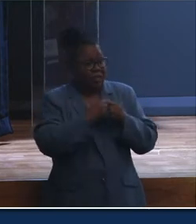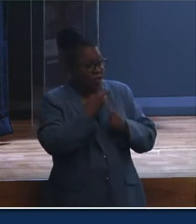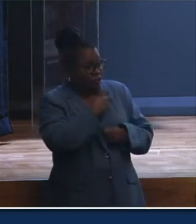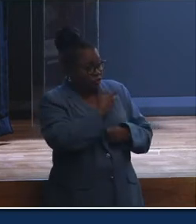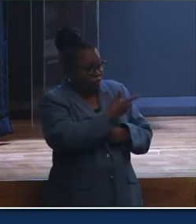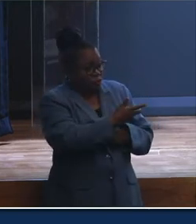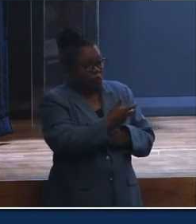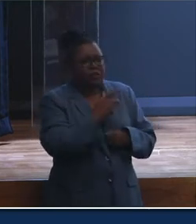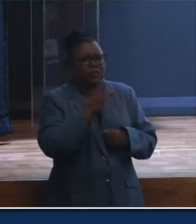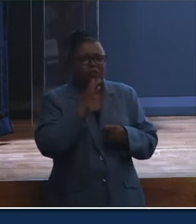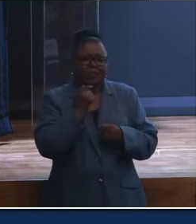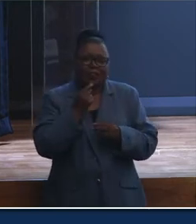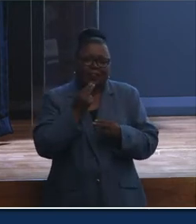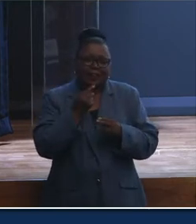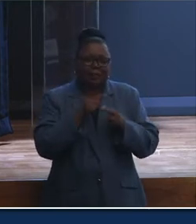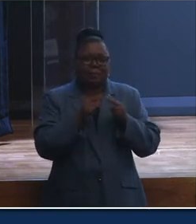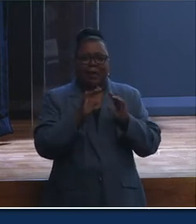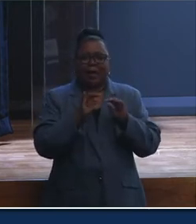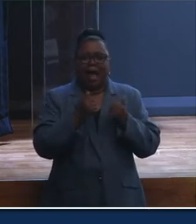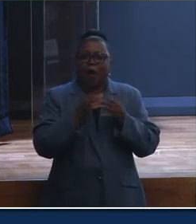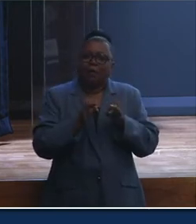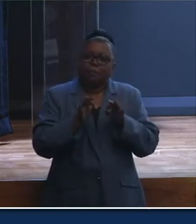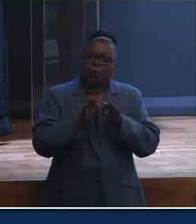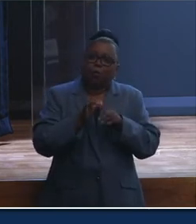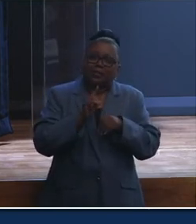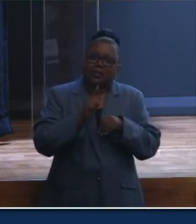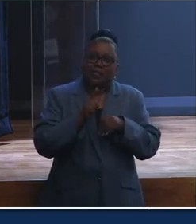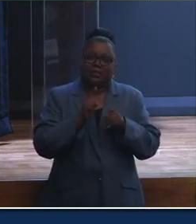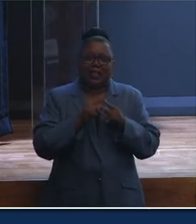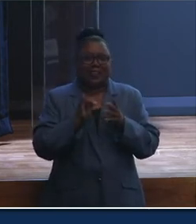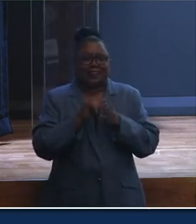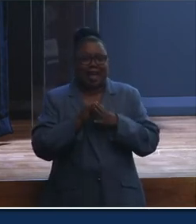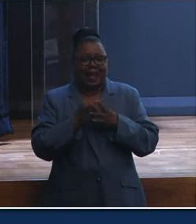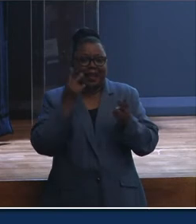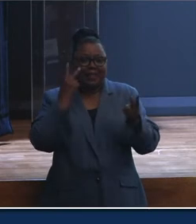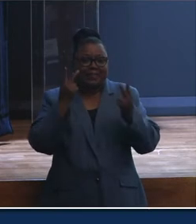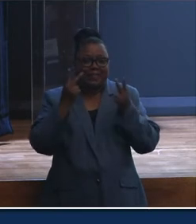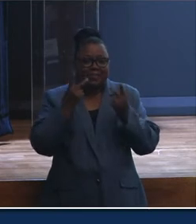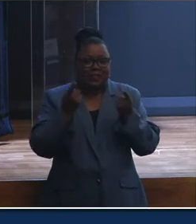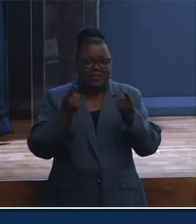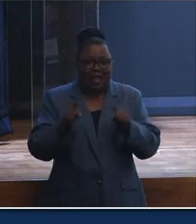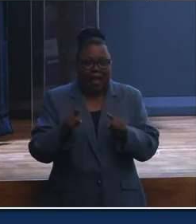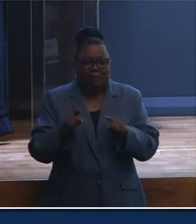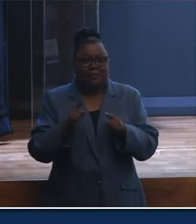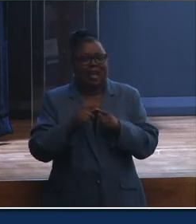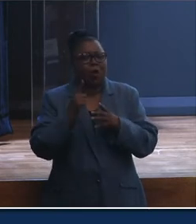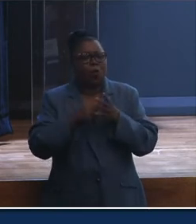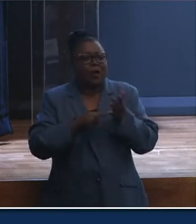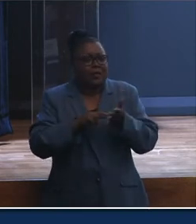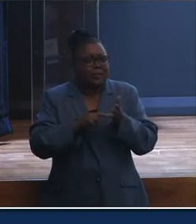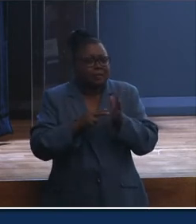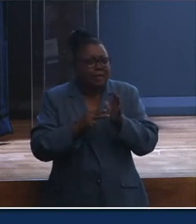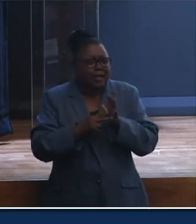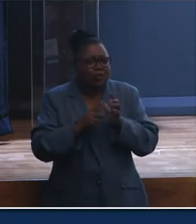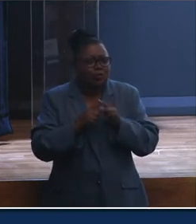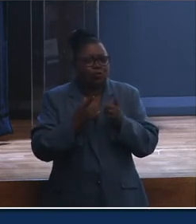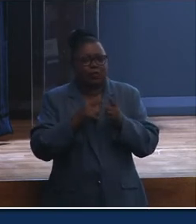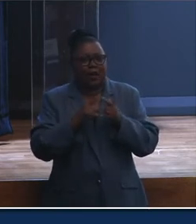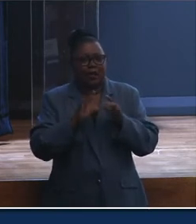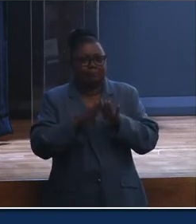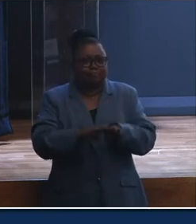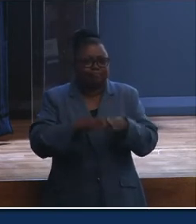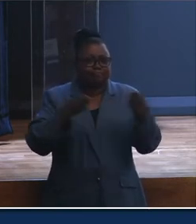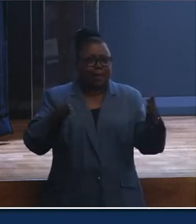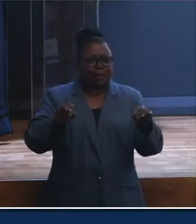you, talk to us a little bit about how important it is that that visibility happens and what it means to kind of unlock